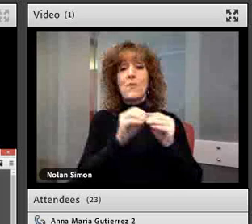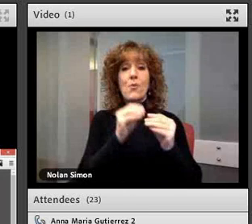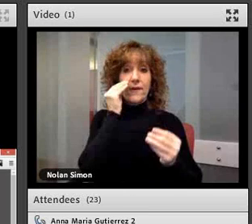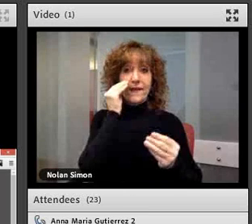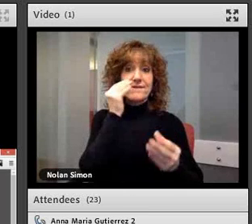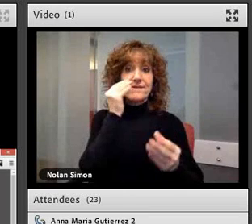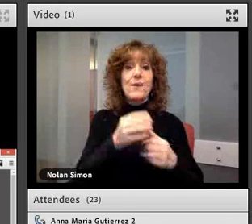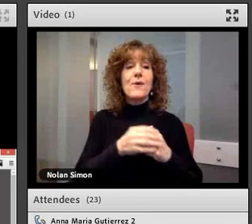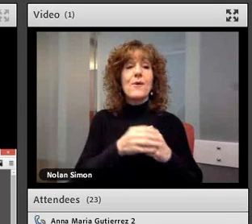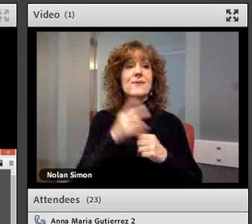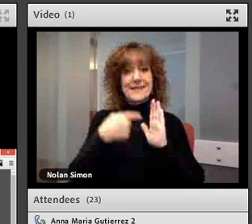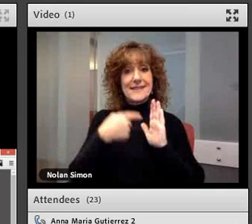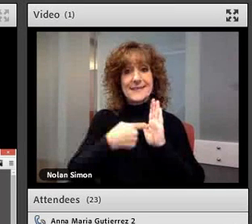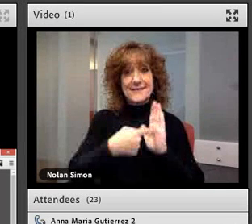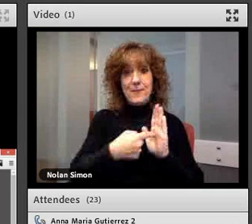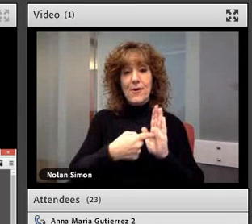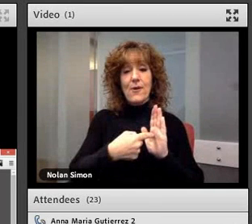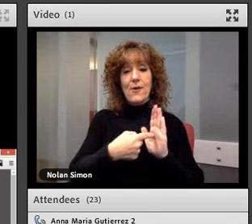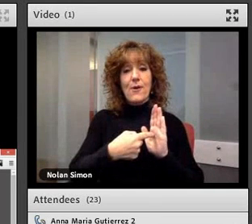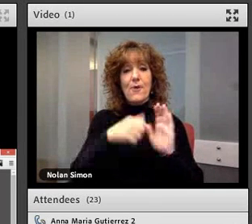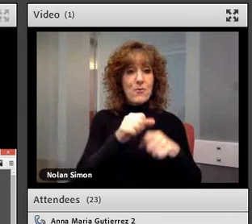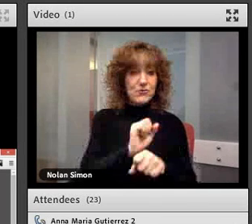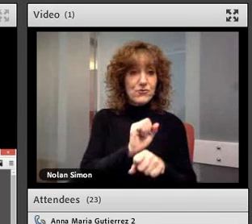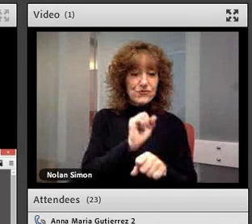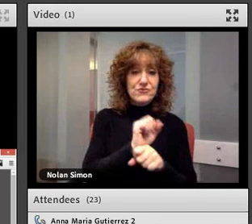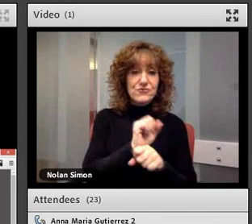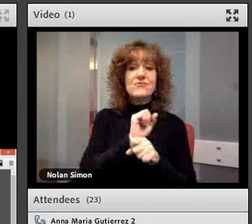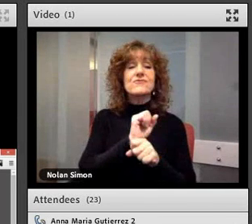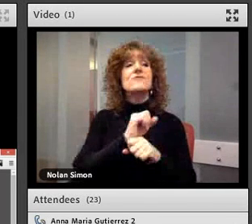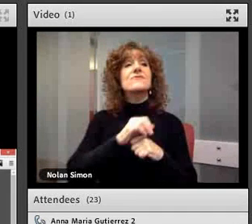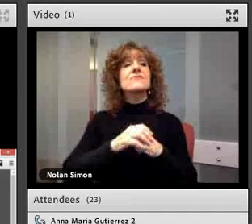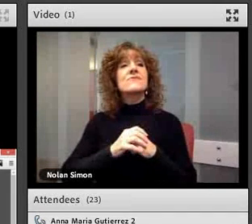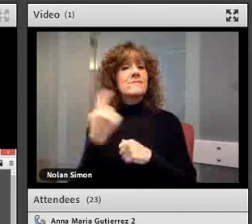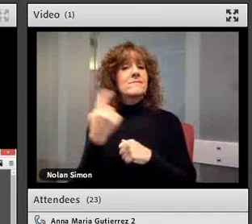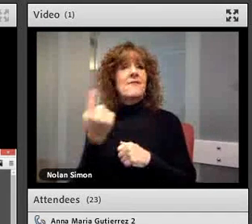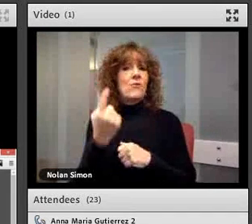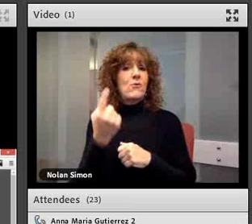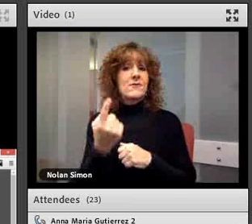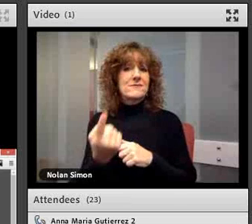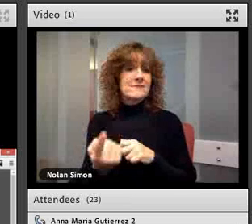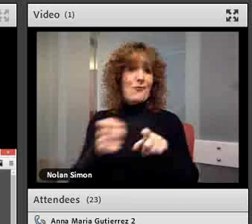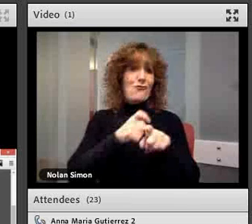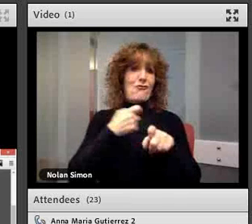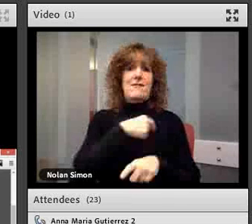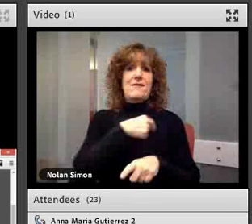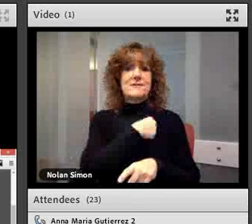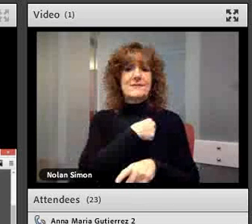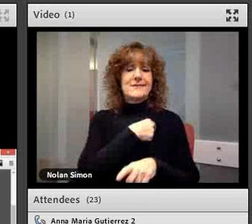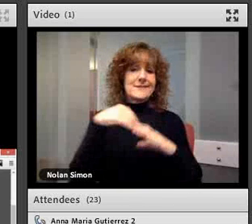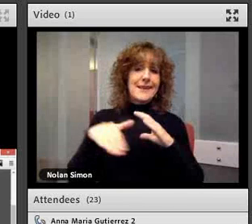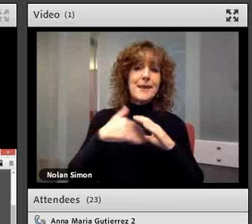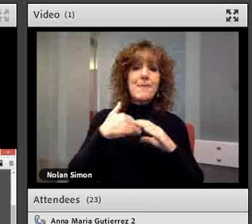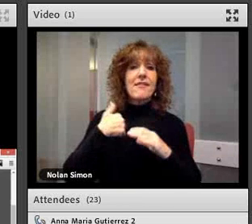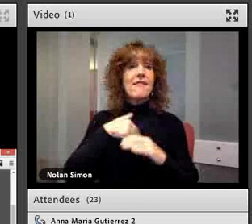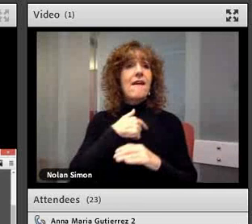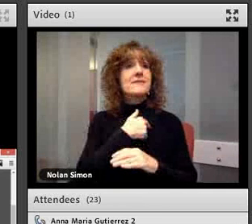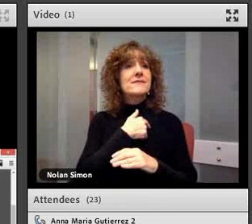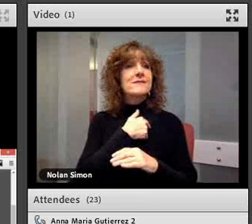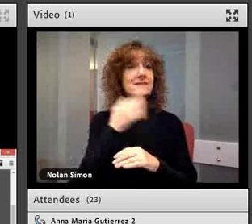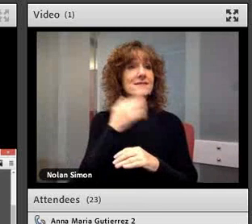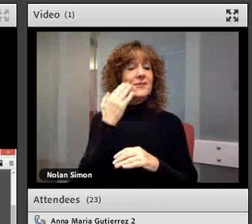can see demos of these in action. And you're always welcome to call, or email us. So